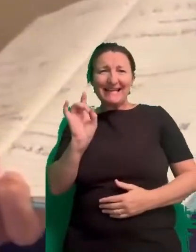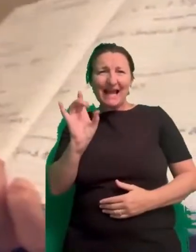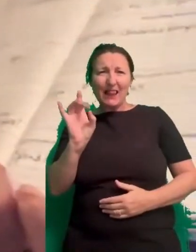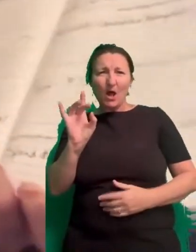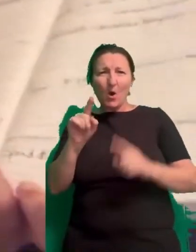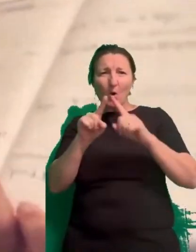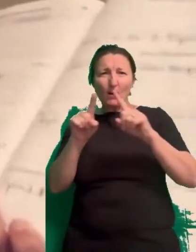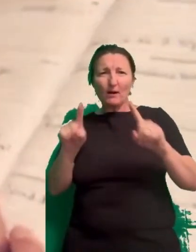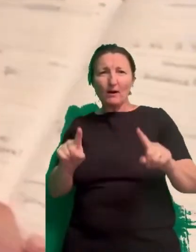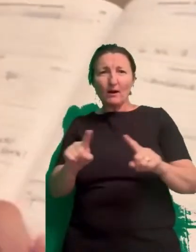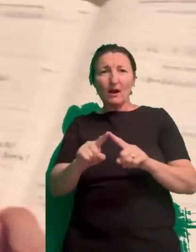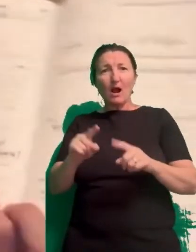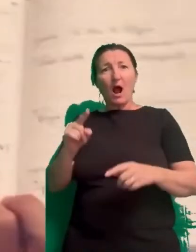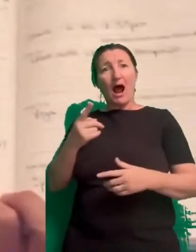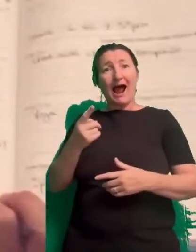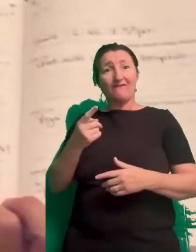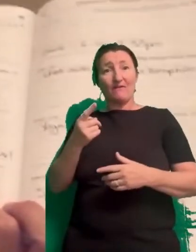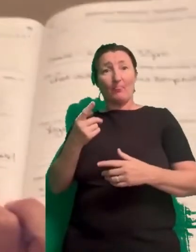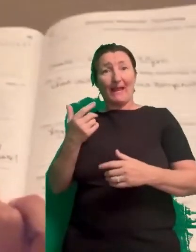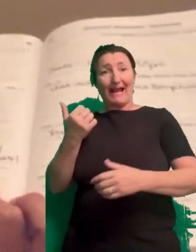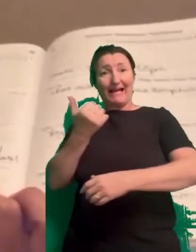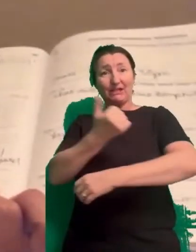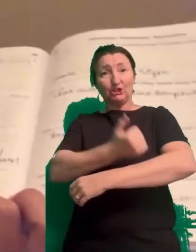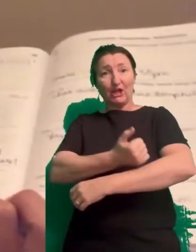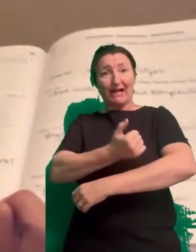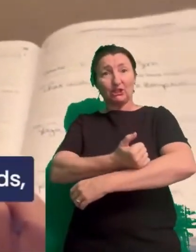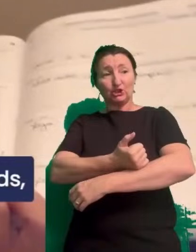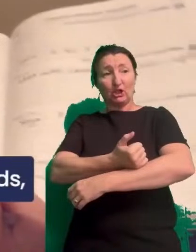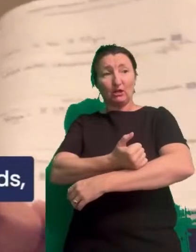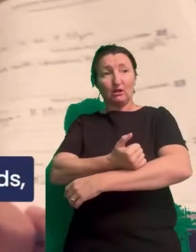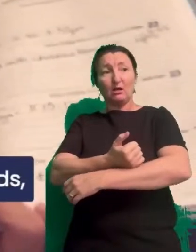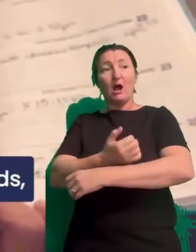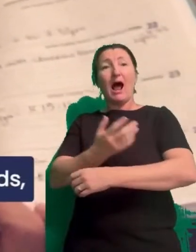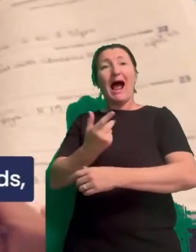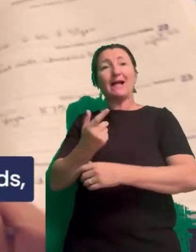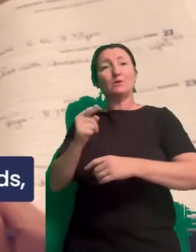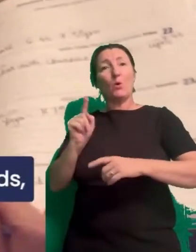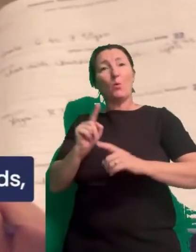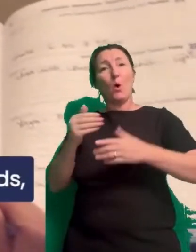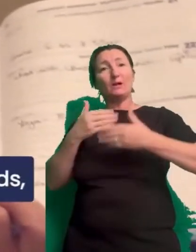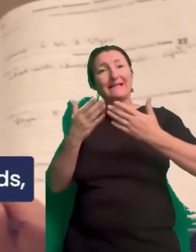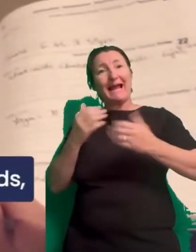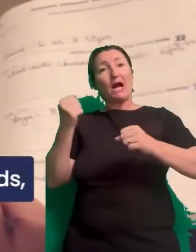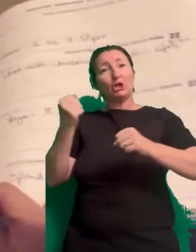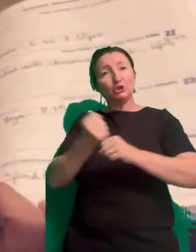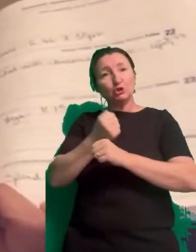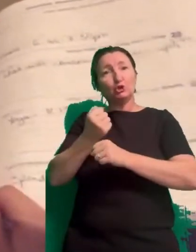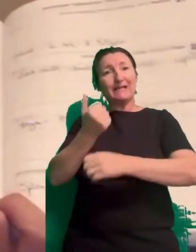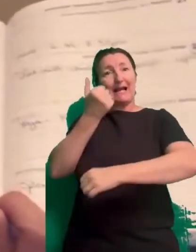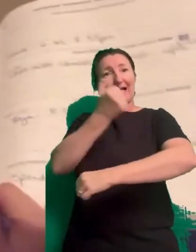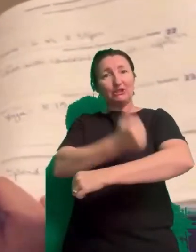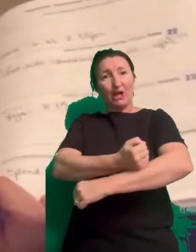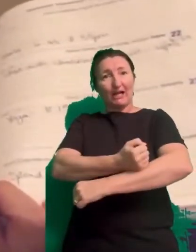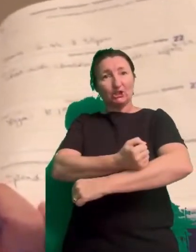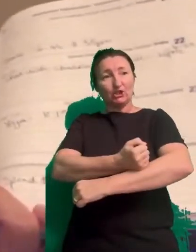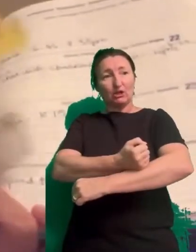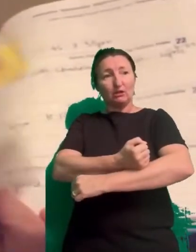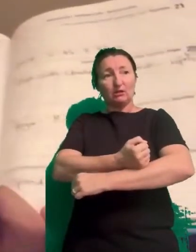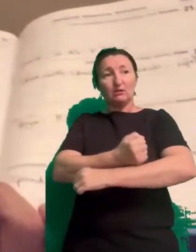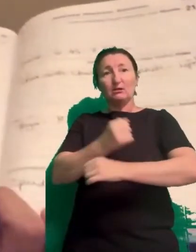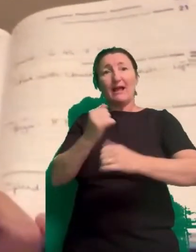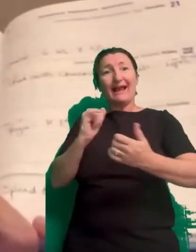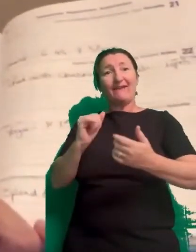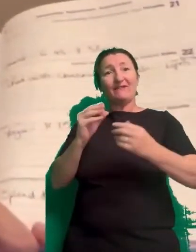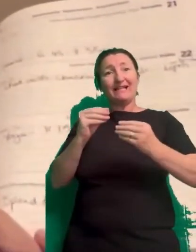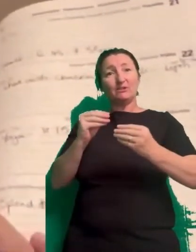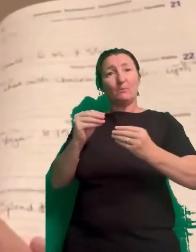and I also write in the diary the day that I should take the injection, and then if I need to move it forwards or backwards, I can just move the sticky note as